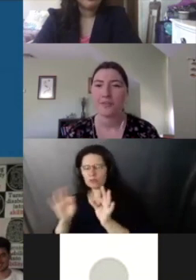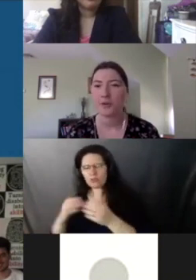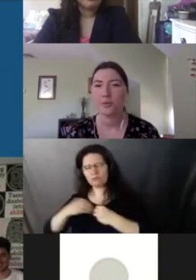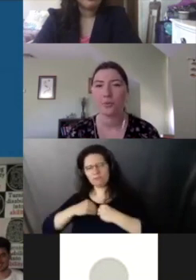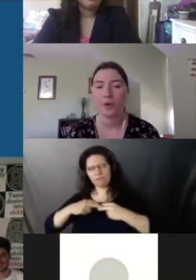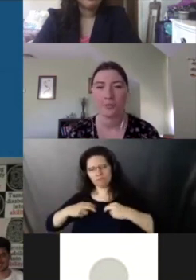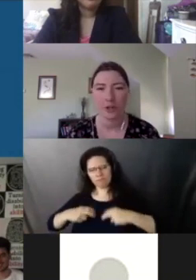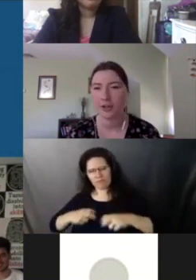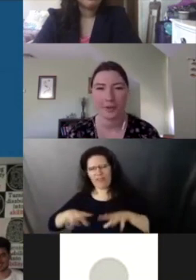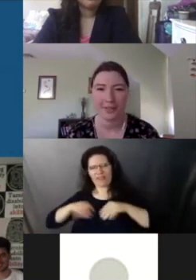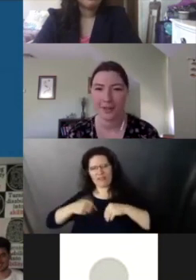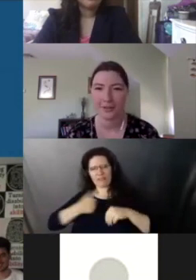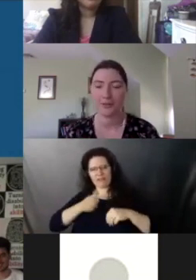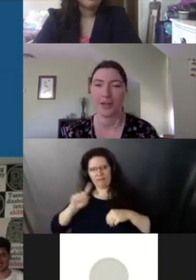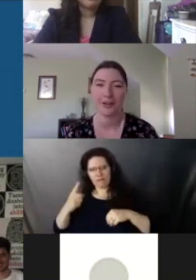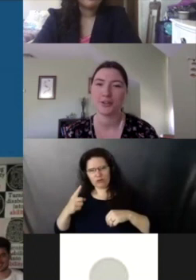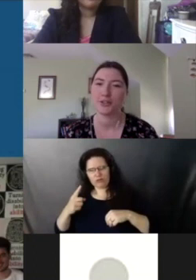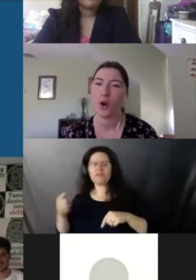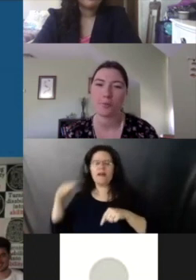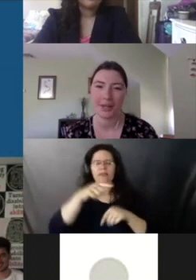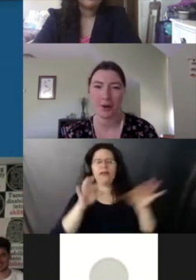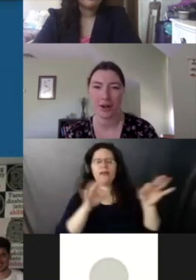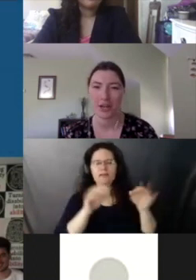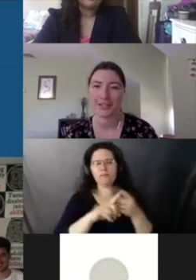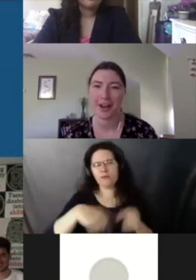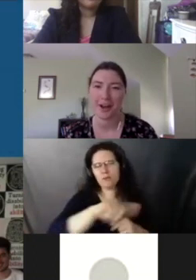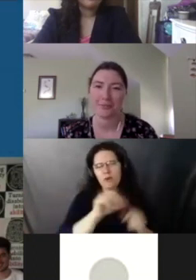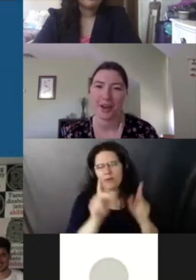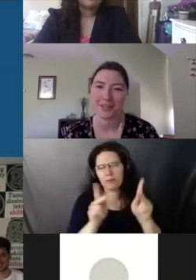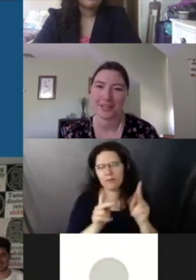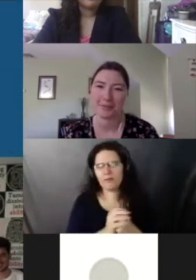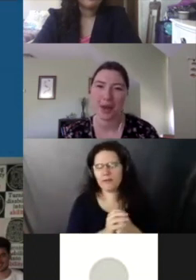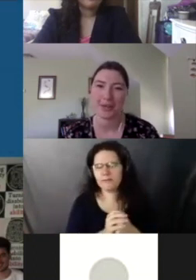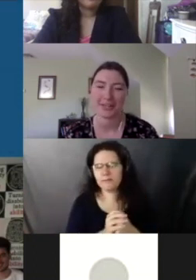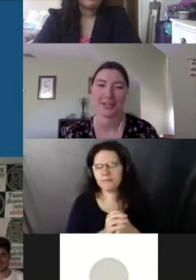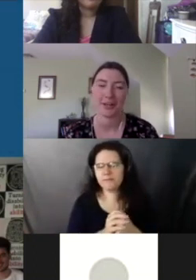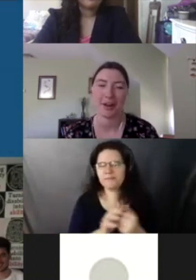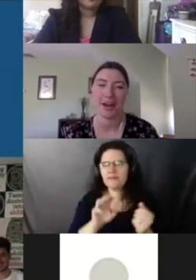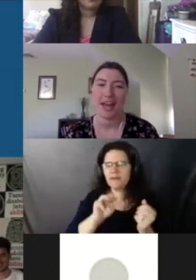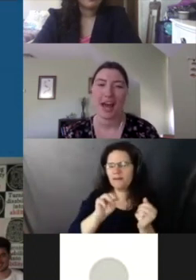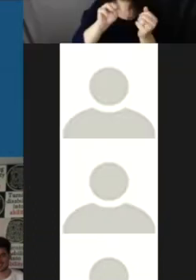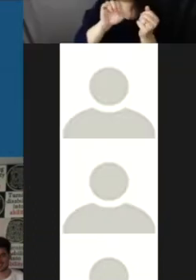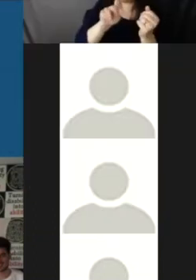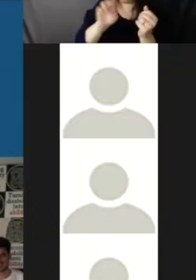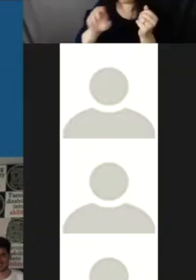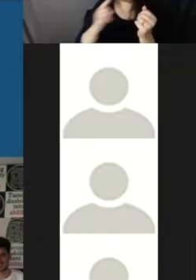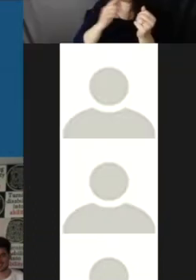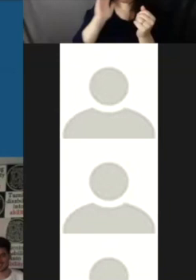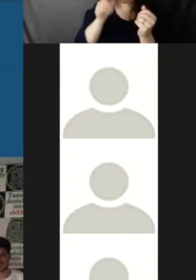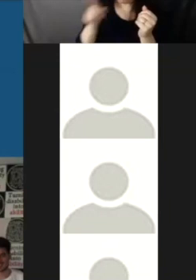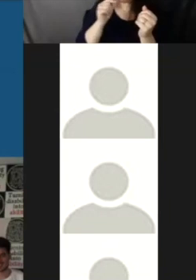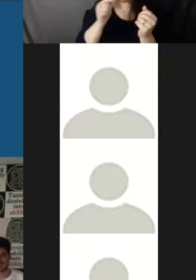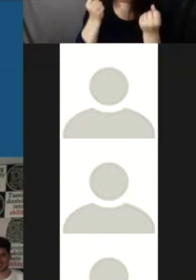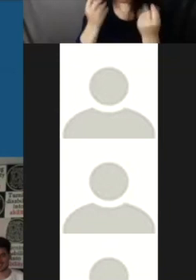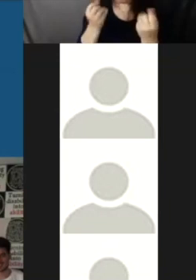Have you, I'm sure, I mean, it sounds like you've done so many projects since becoming Yes Alumna. And I'm sure you've worked